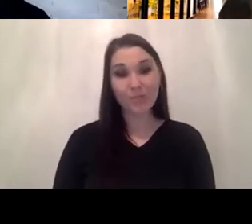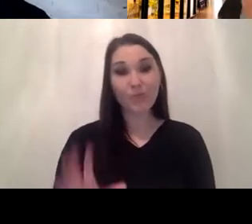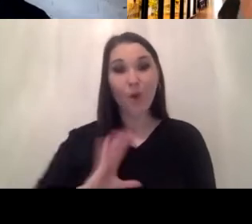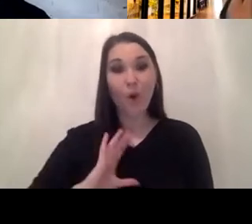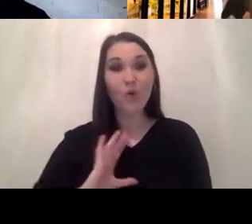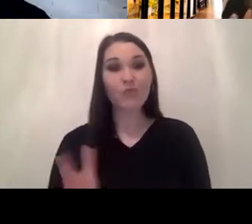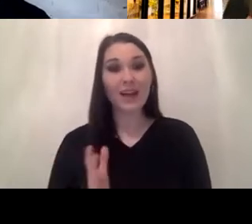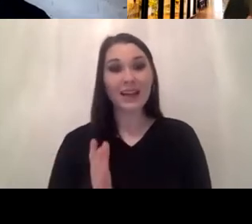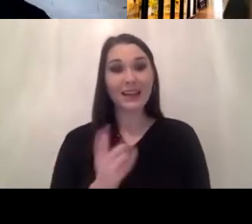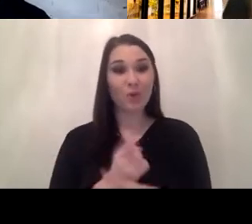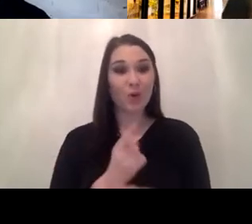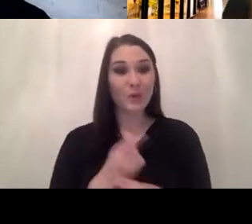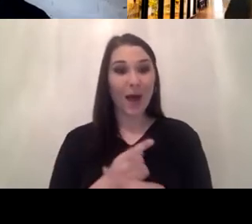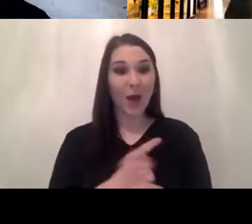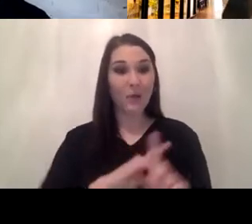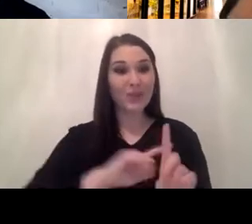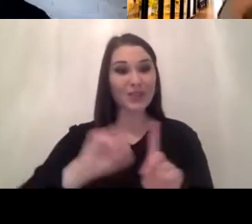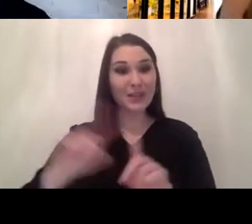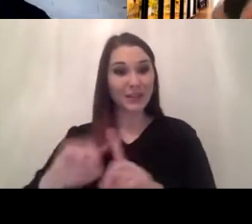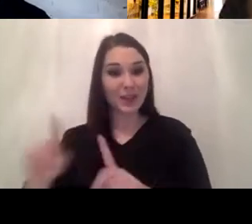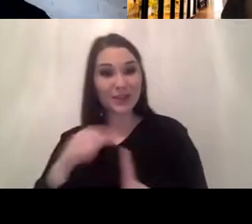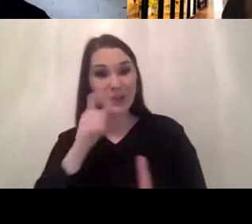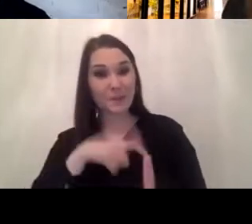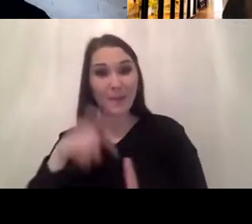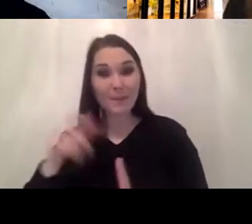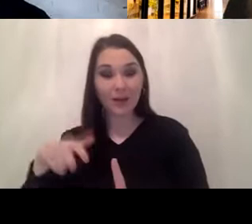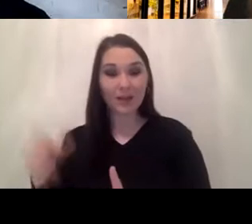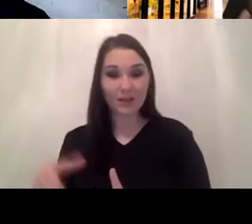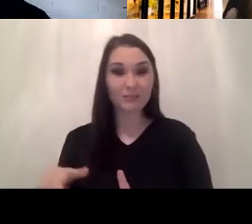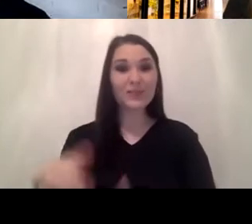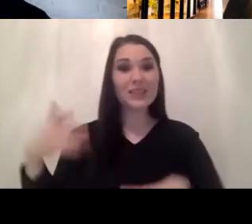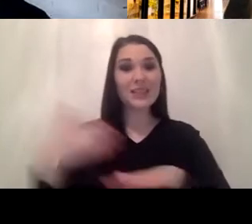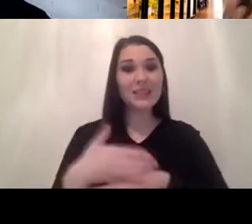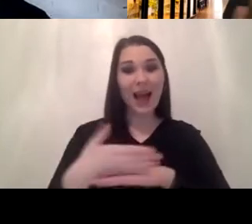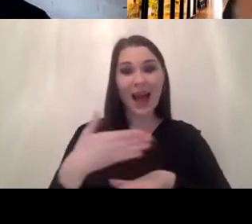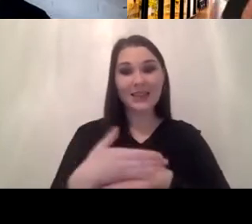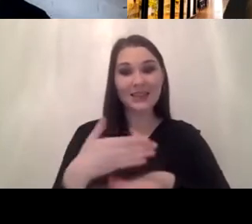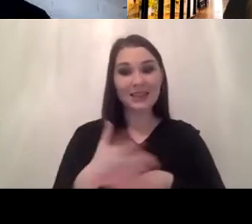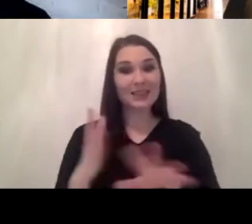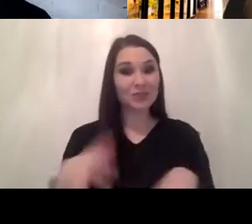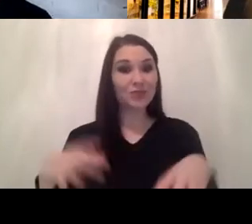like, different people, and they get set off certain tasks during this conversation on,